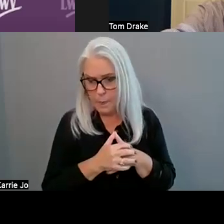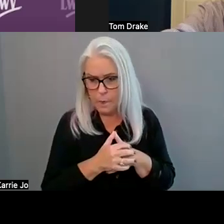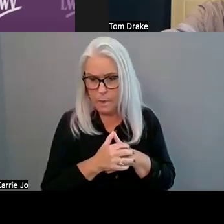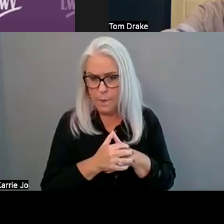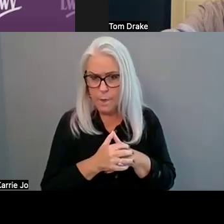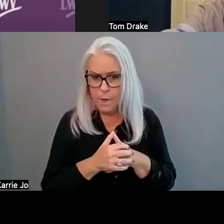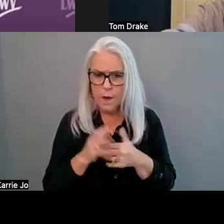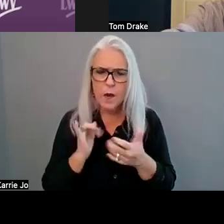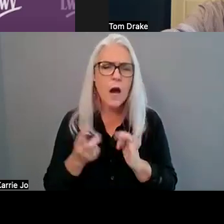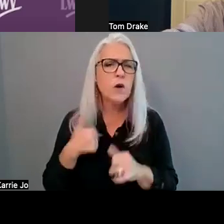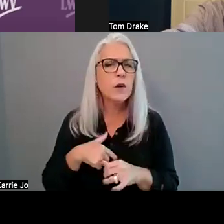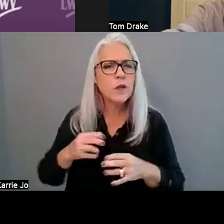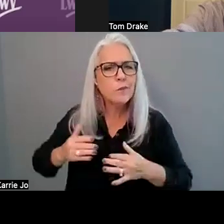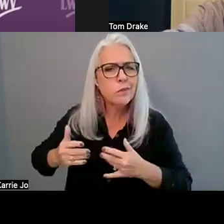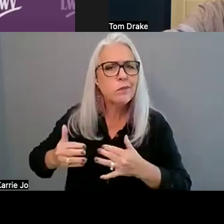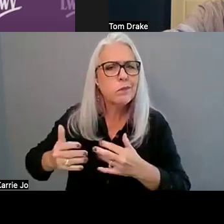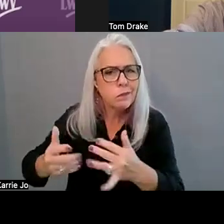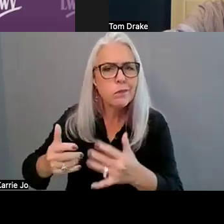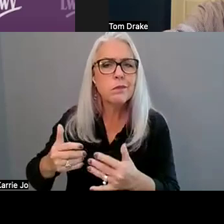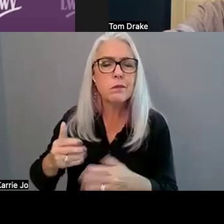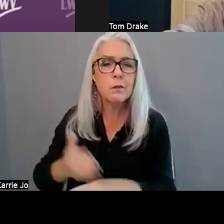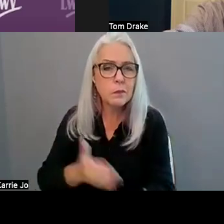so that development can finally happen?